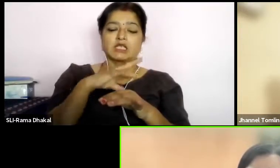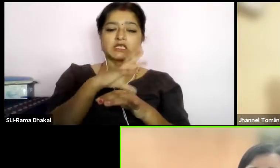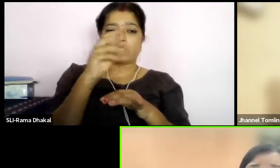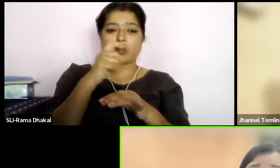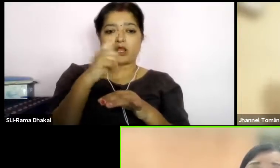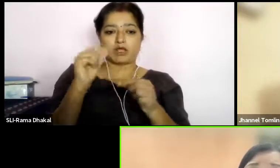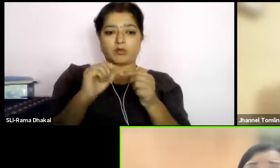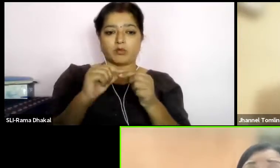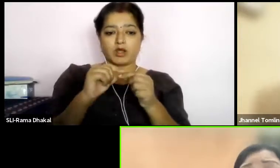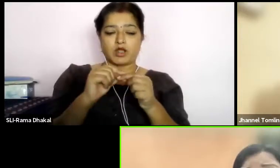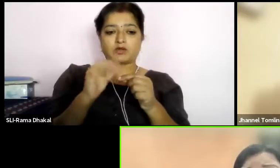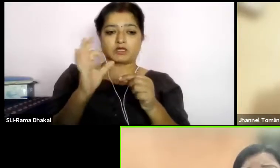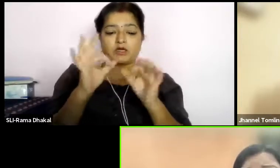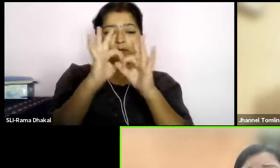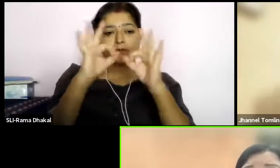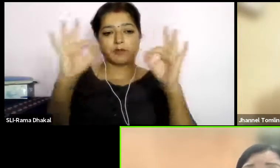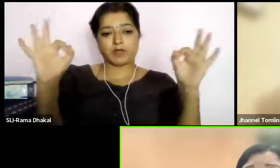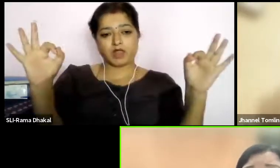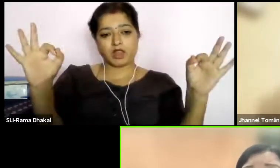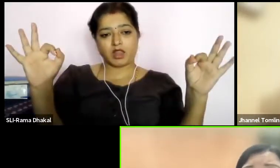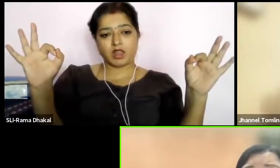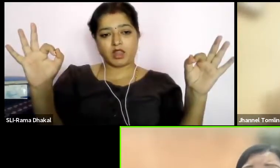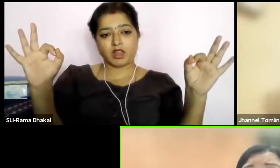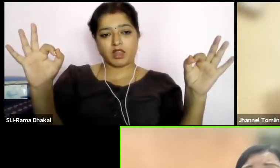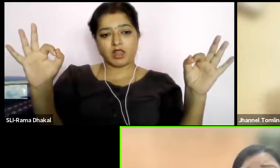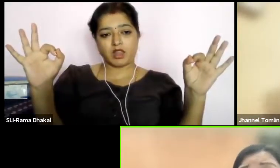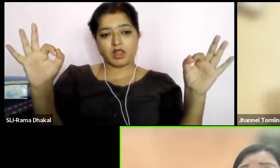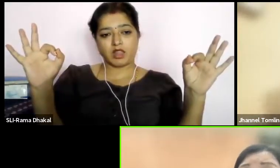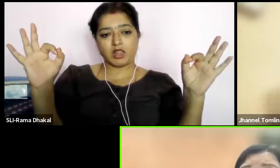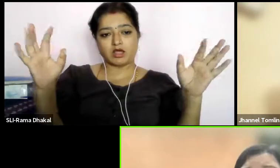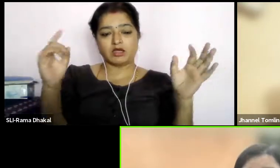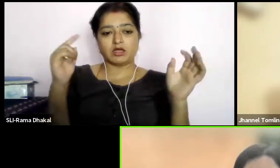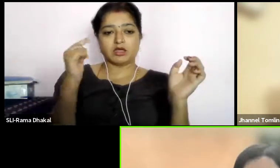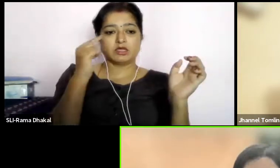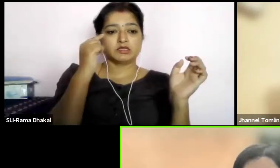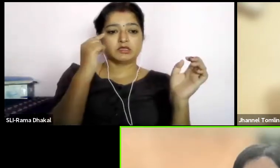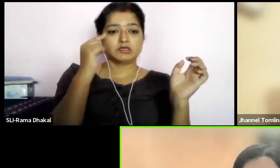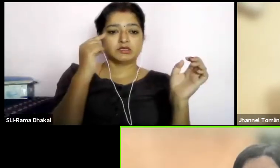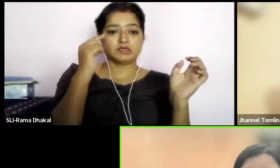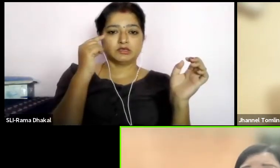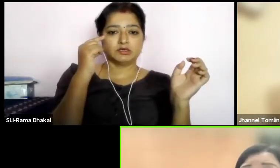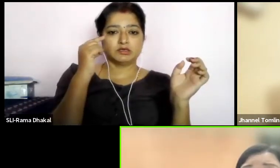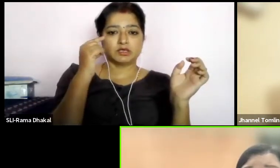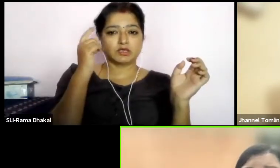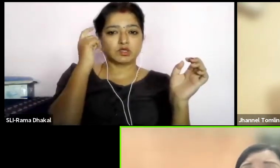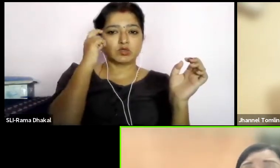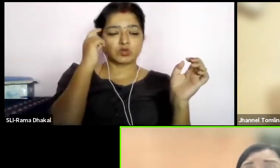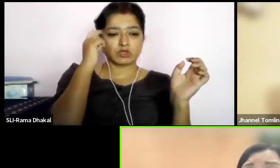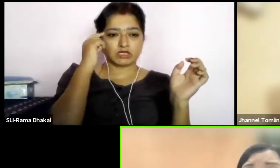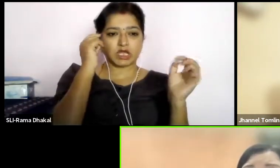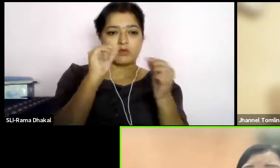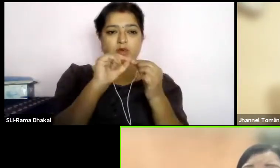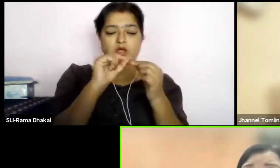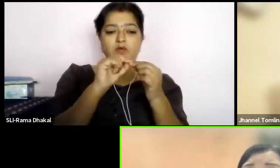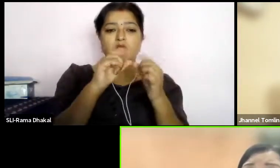tools that can be reframed and that can be implemented on the ground. So the reporting mechanism of